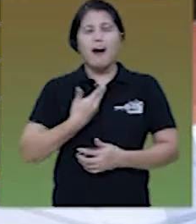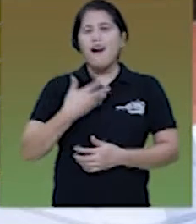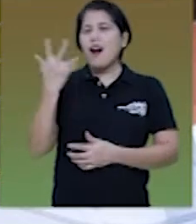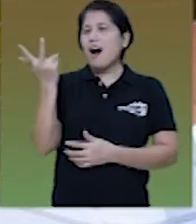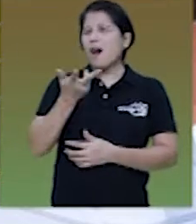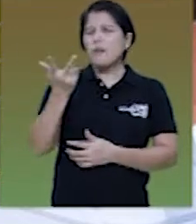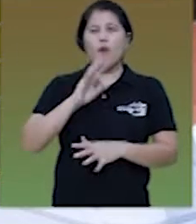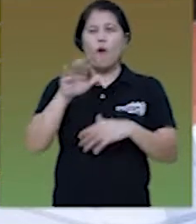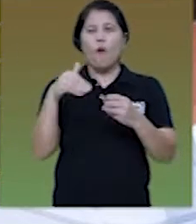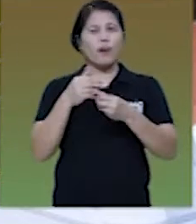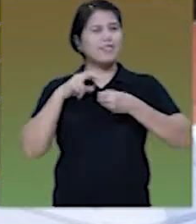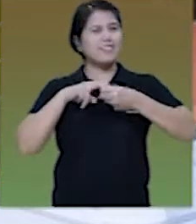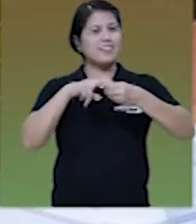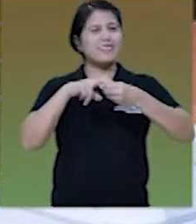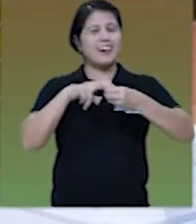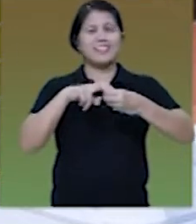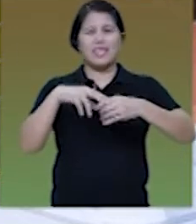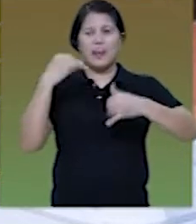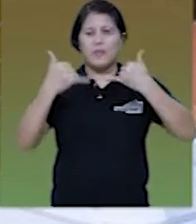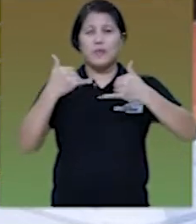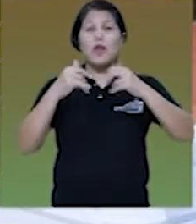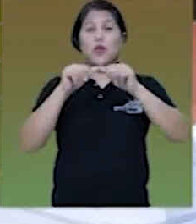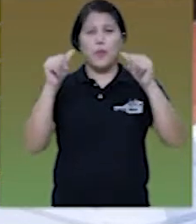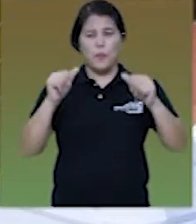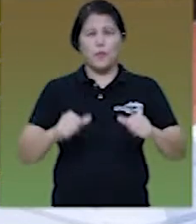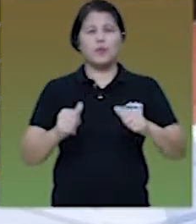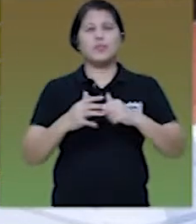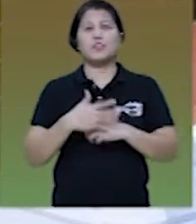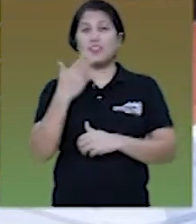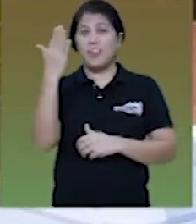amazed with all the rides and playing booths there.